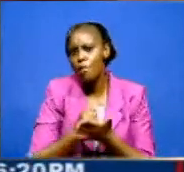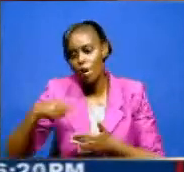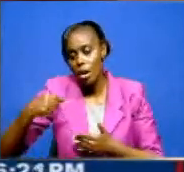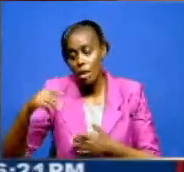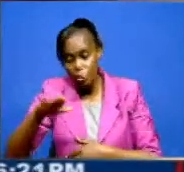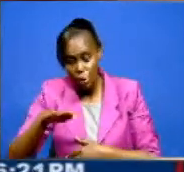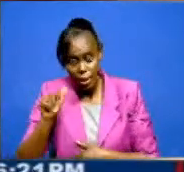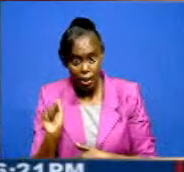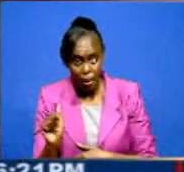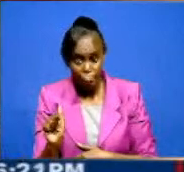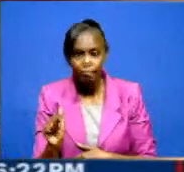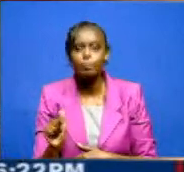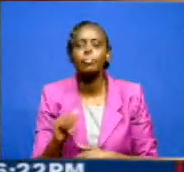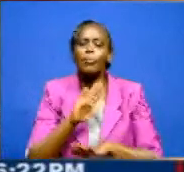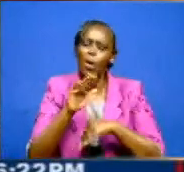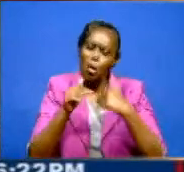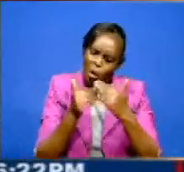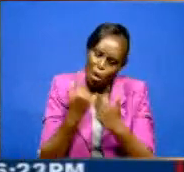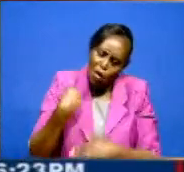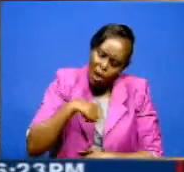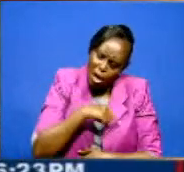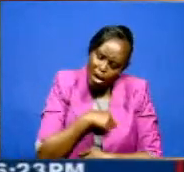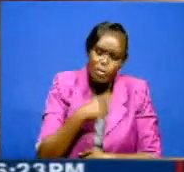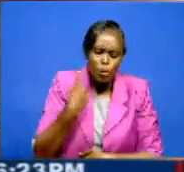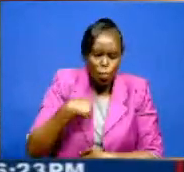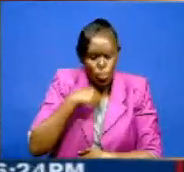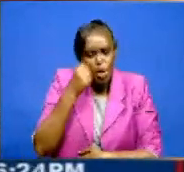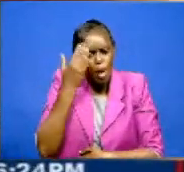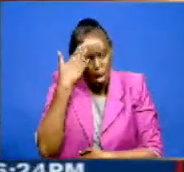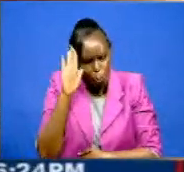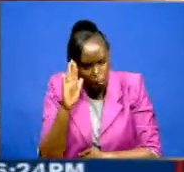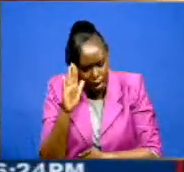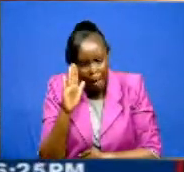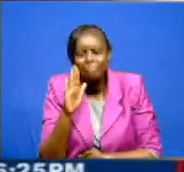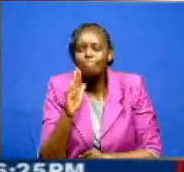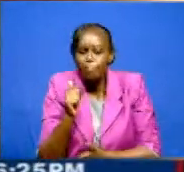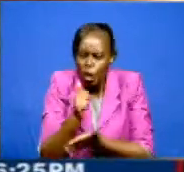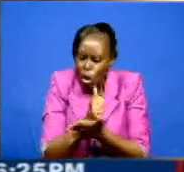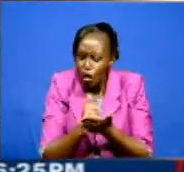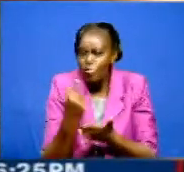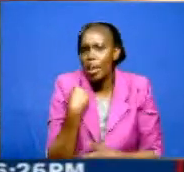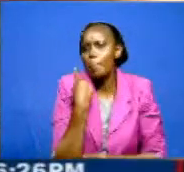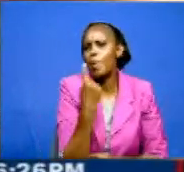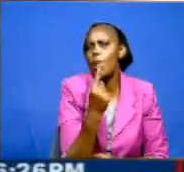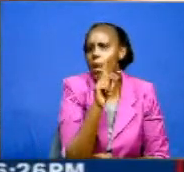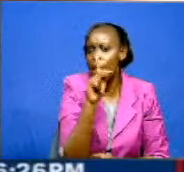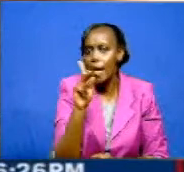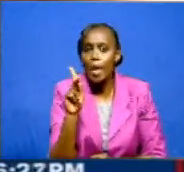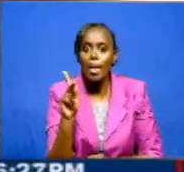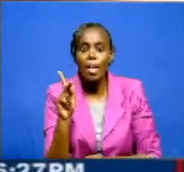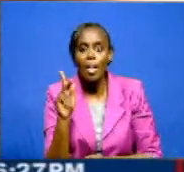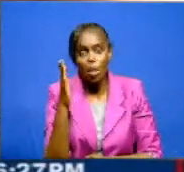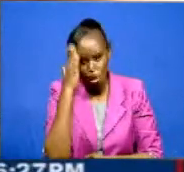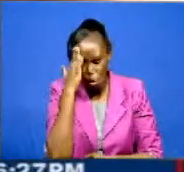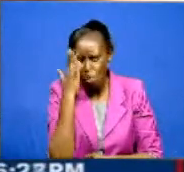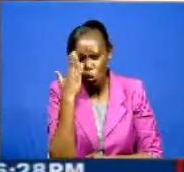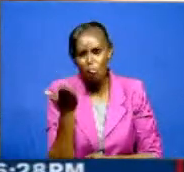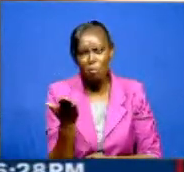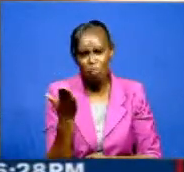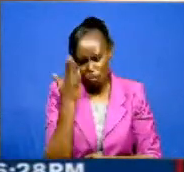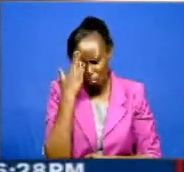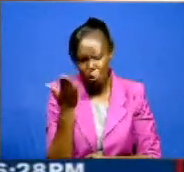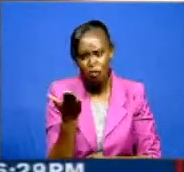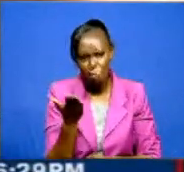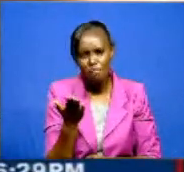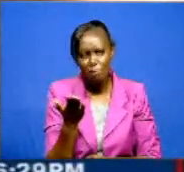area here. And all of us, we know Kahawa #1, KK Kahawa, those things. We know, but I don't want to get there. I know we'll be